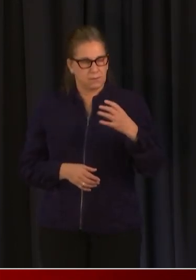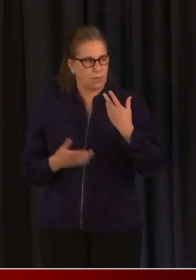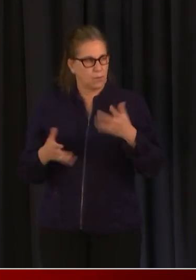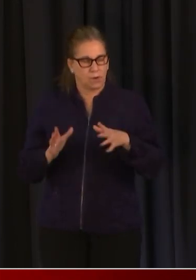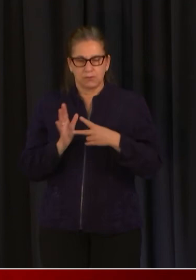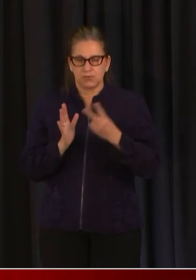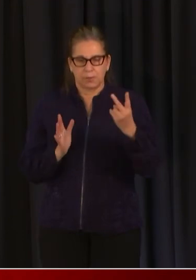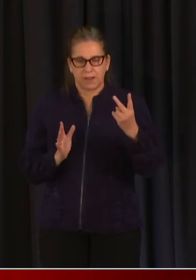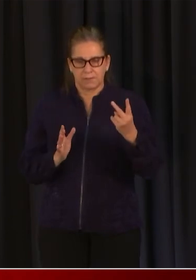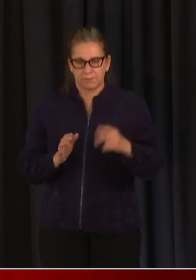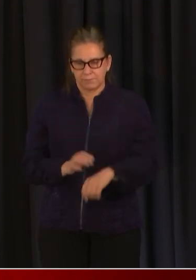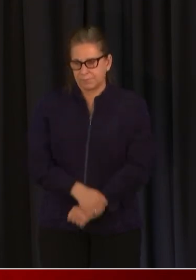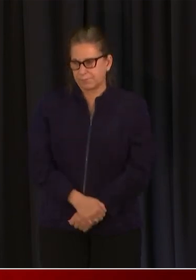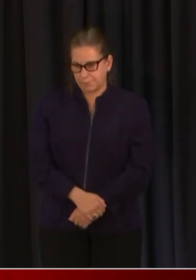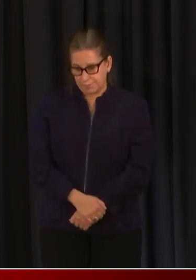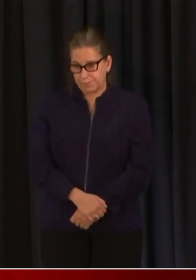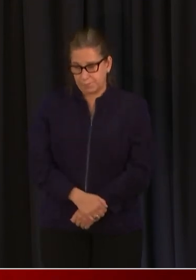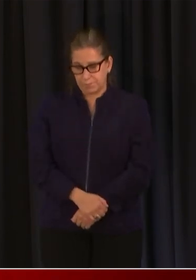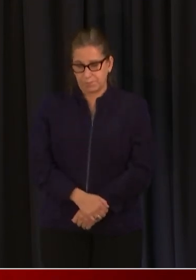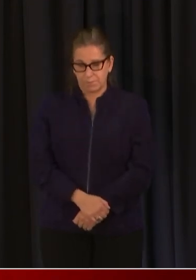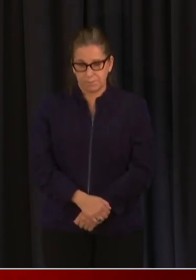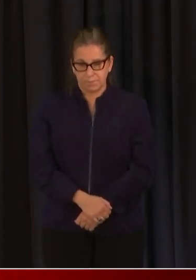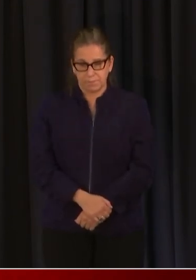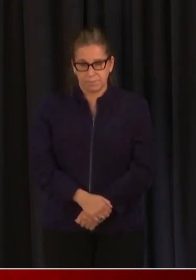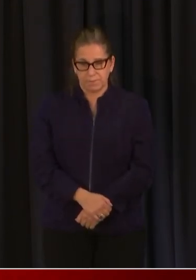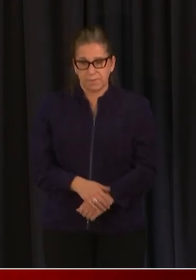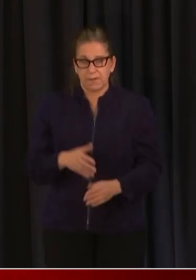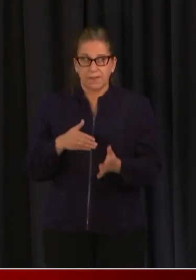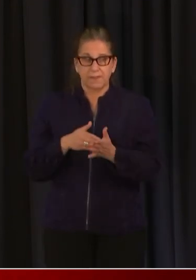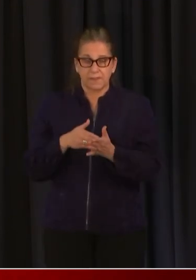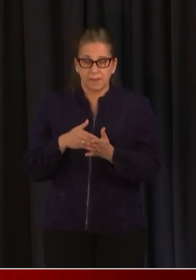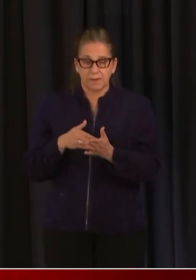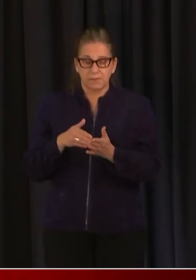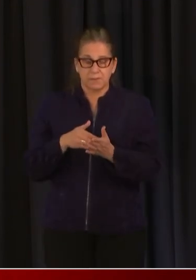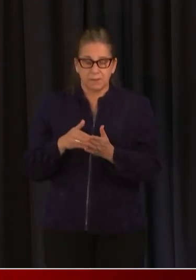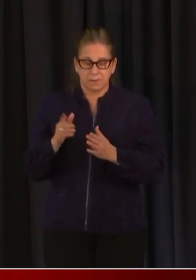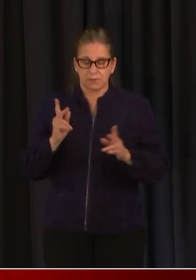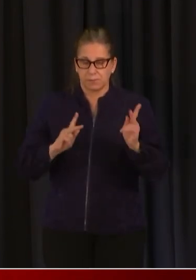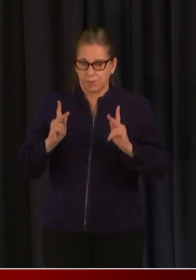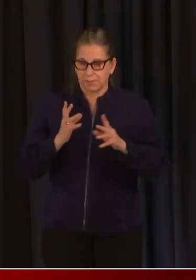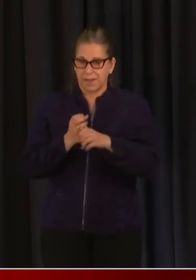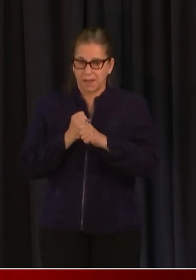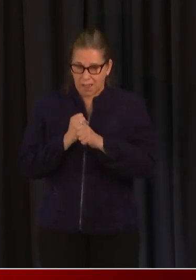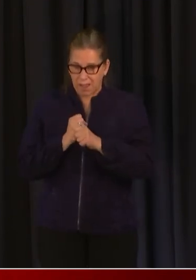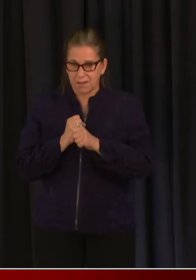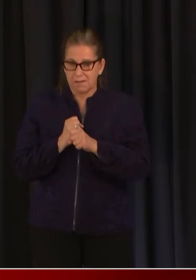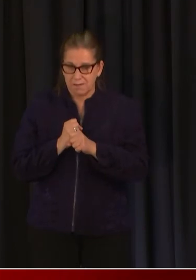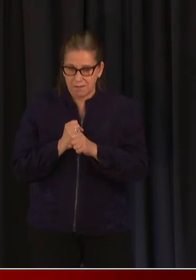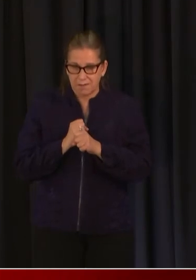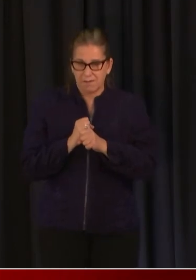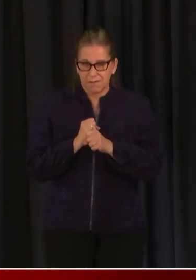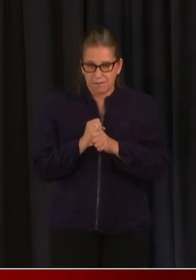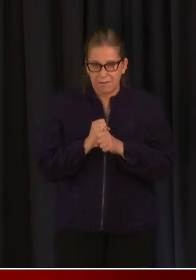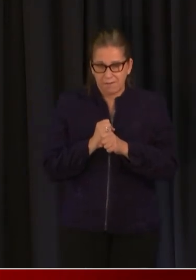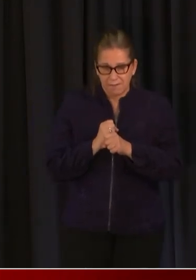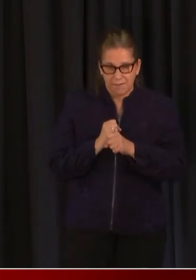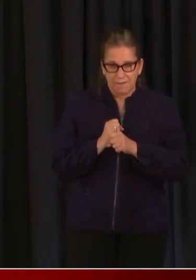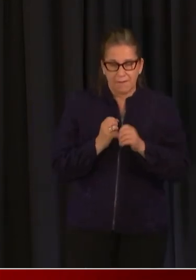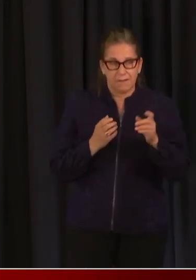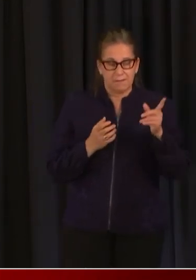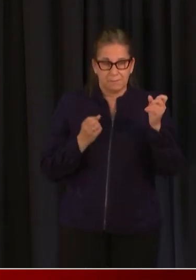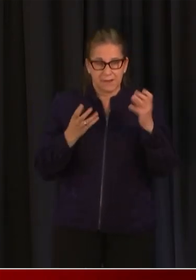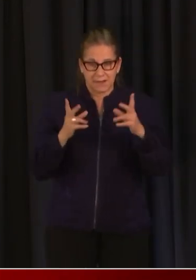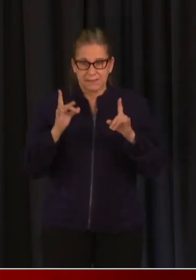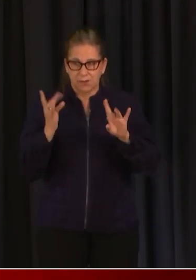duplicate of a dose coming in somewhere else. There are thousands of people who receive their health care at the VA. They've been open to